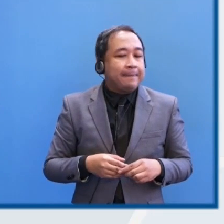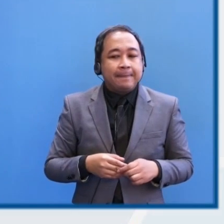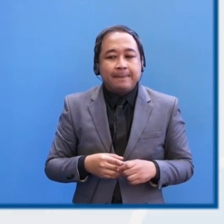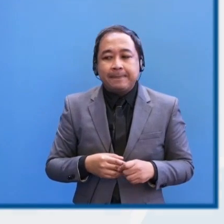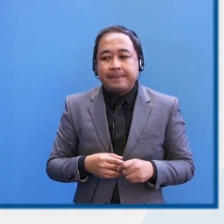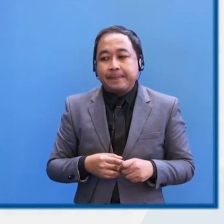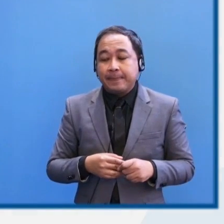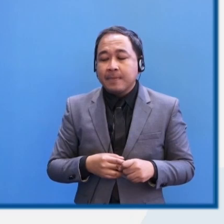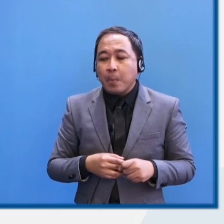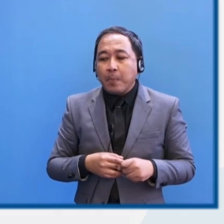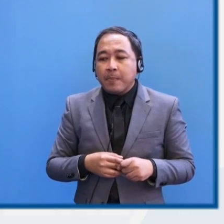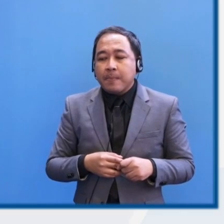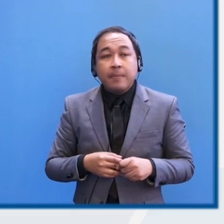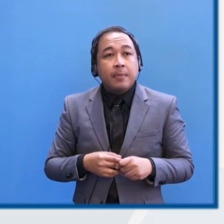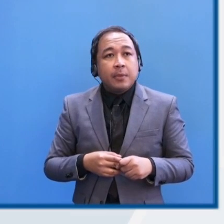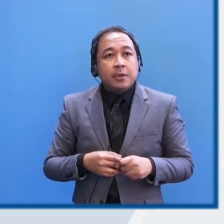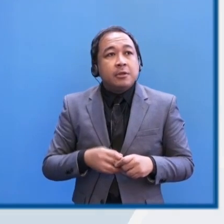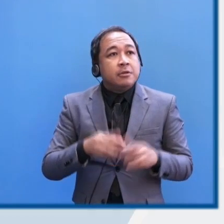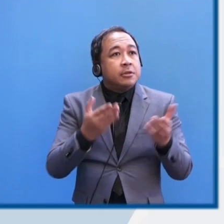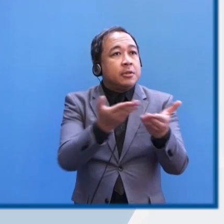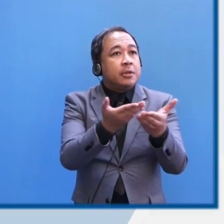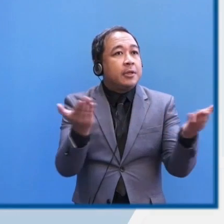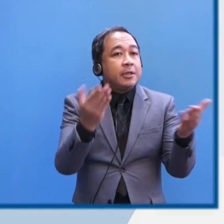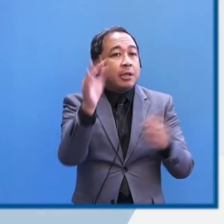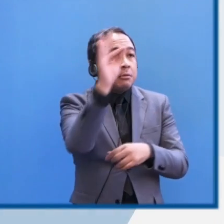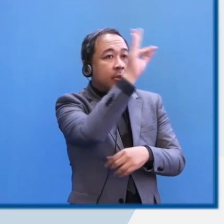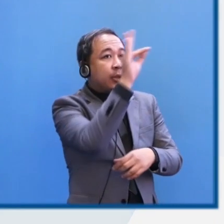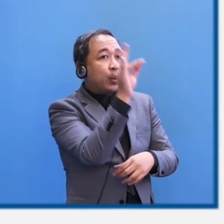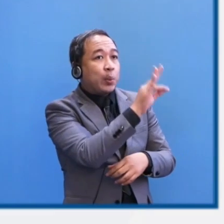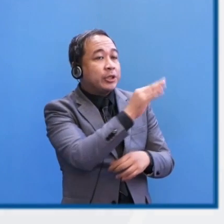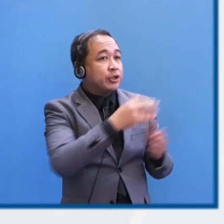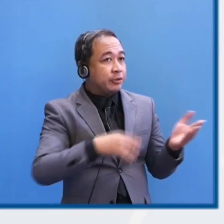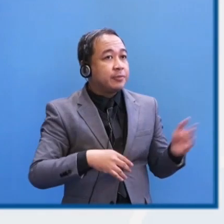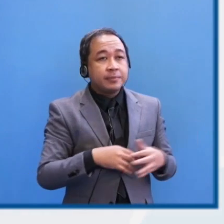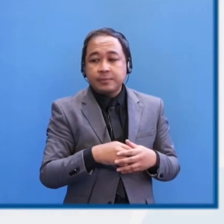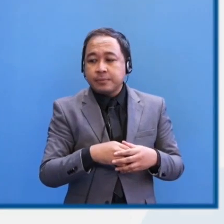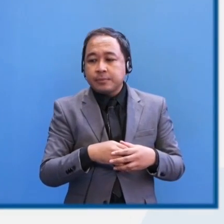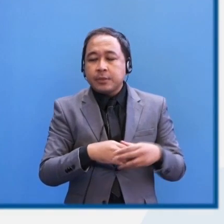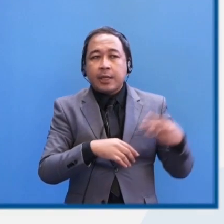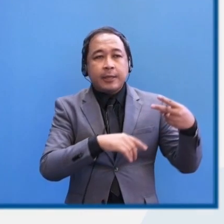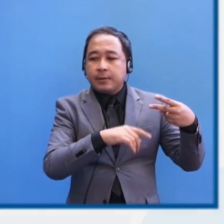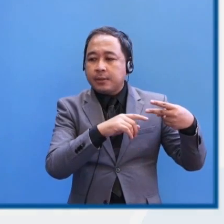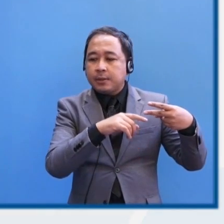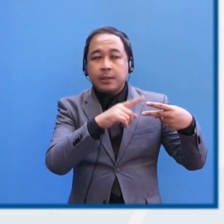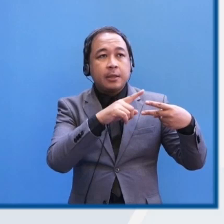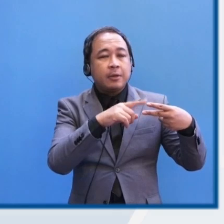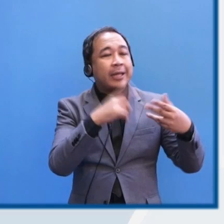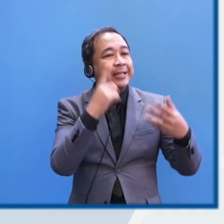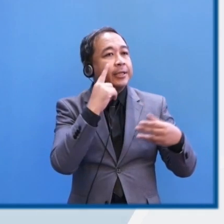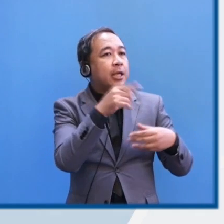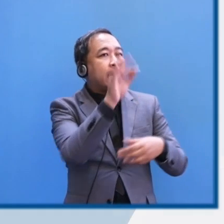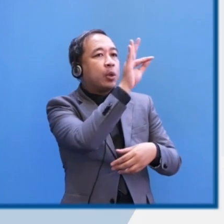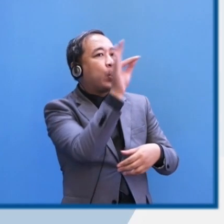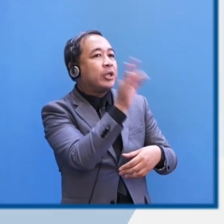Other questions from the audience? And these are to all the panelists,